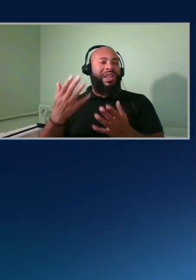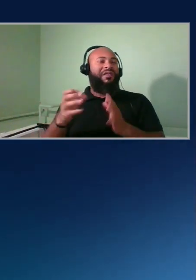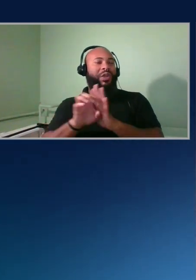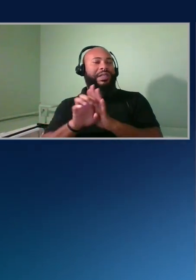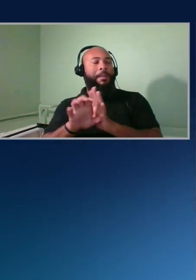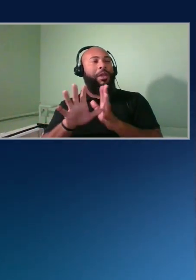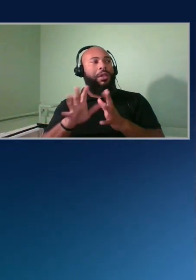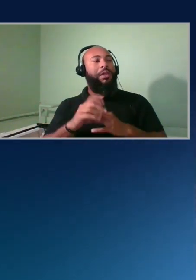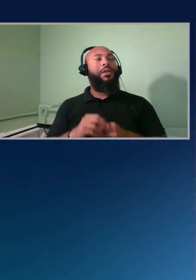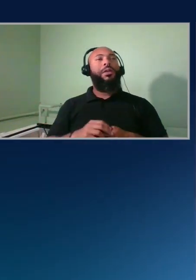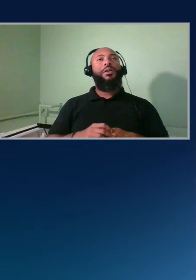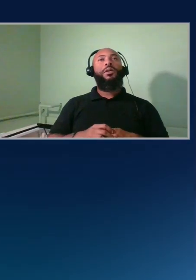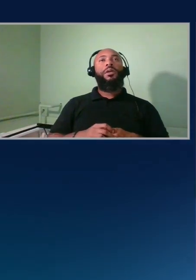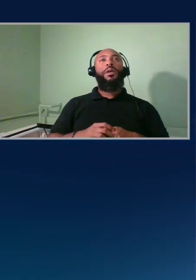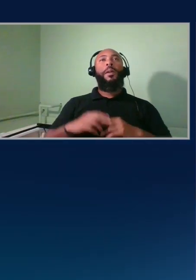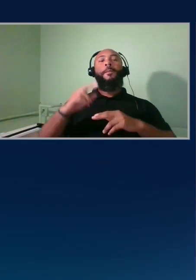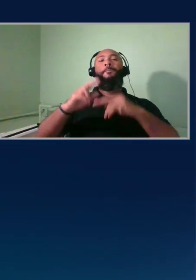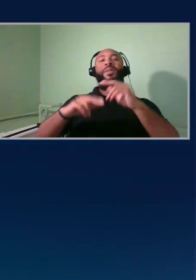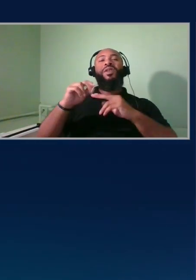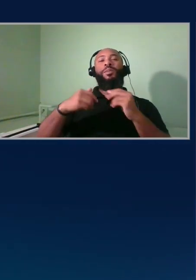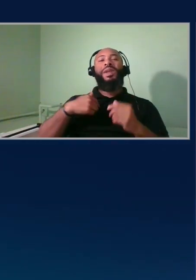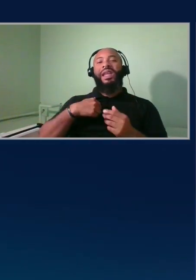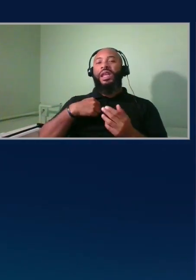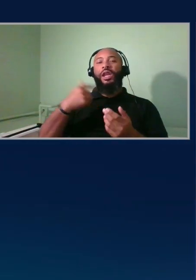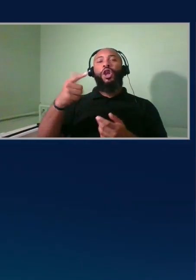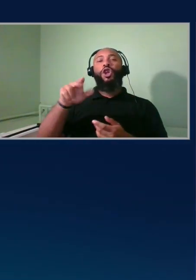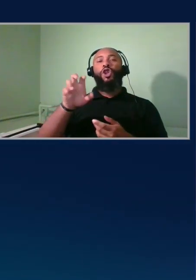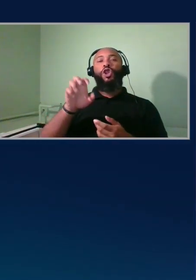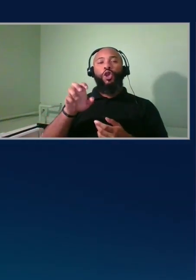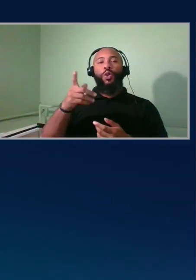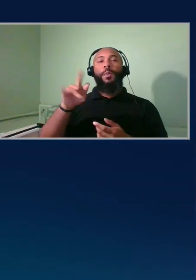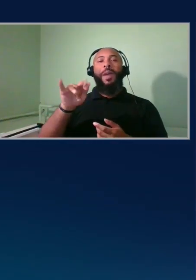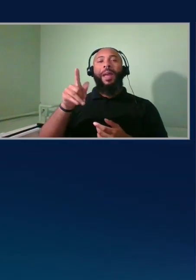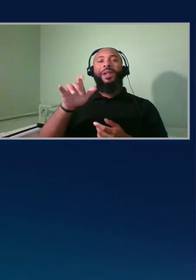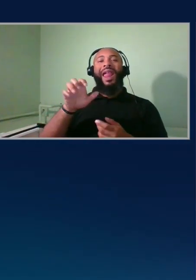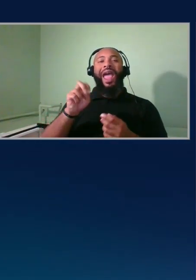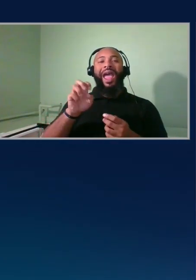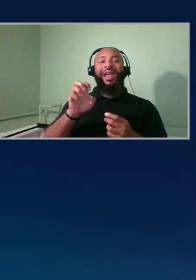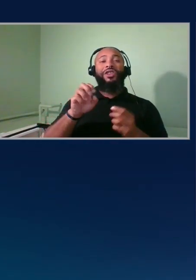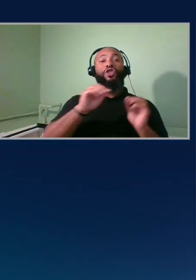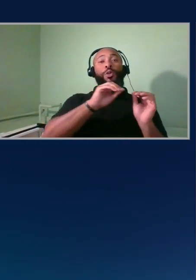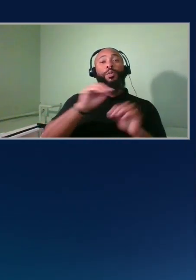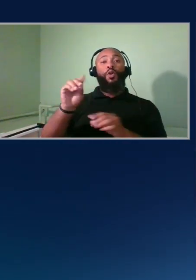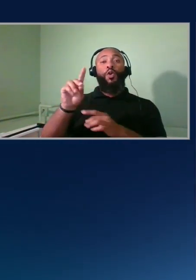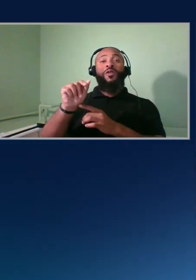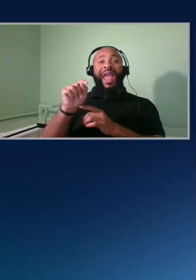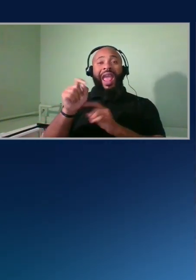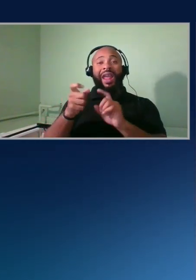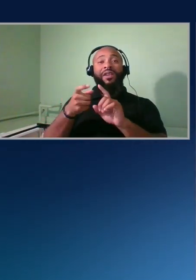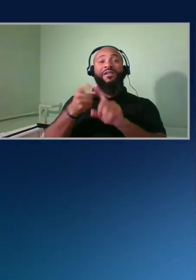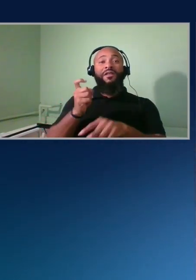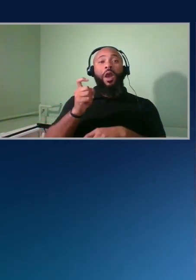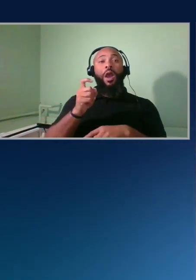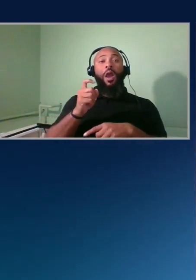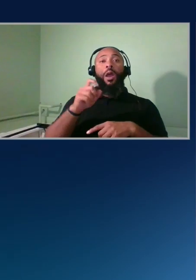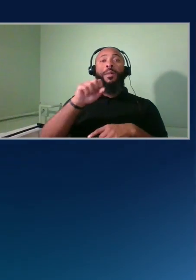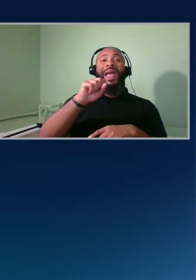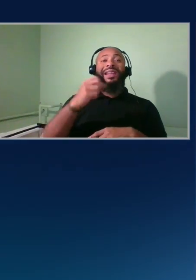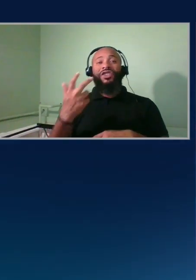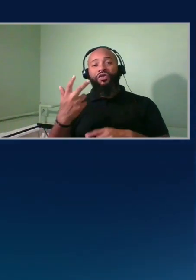a Glue pipeline to move data from S3 to Redshift. It's a very simple